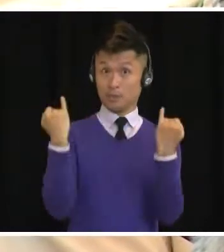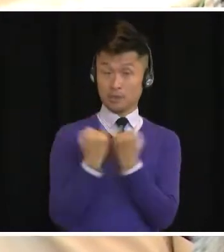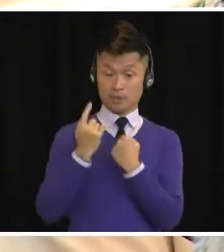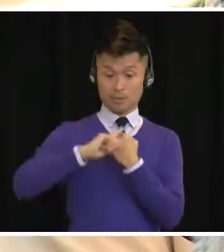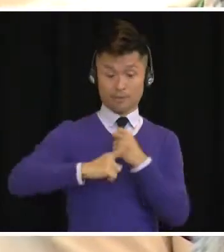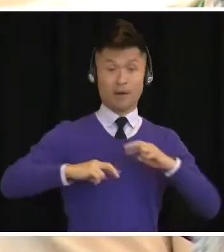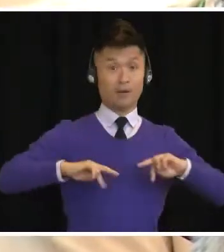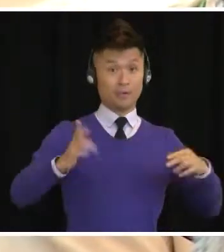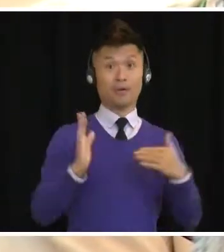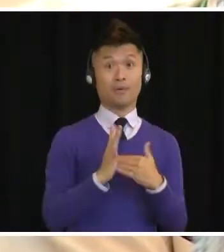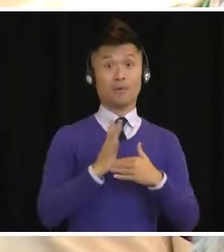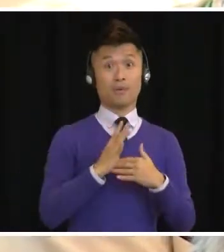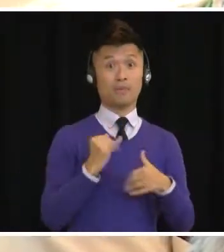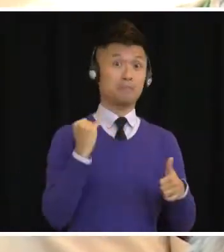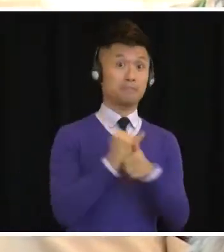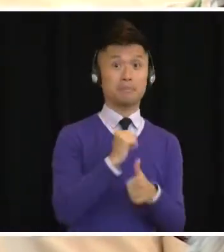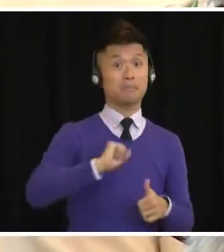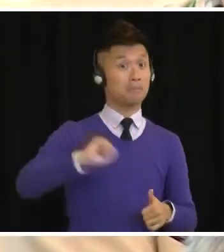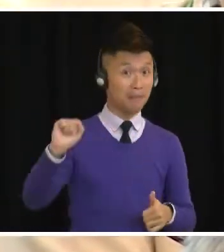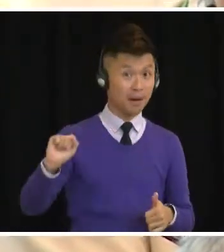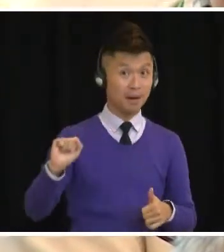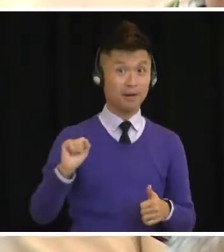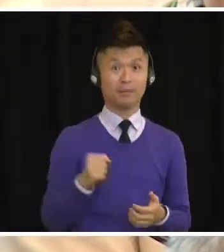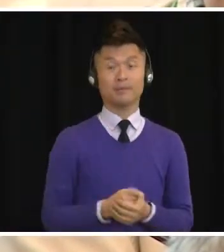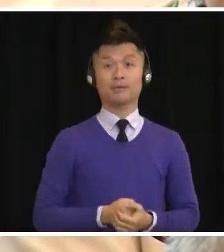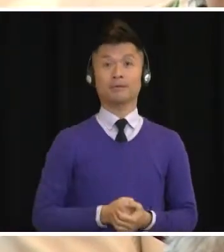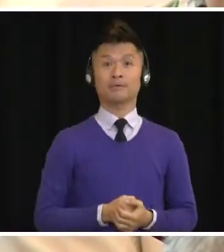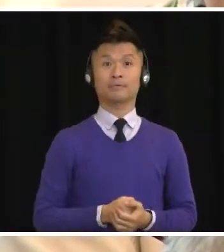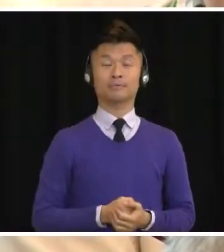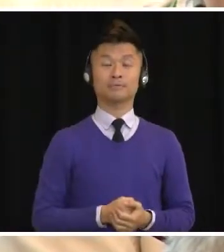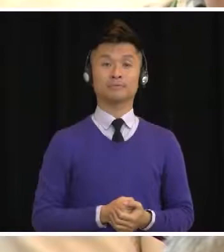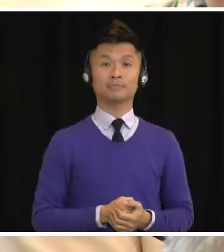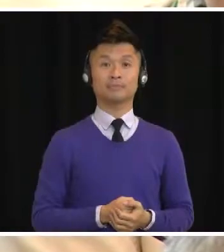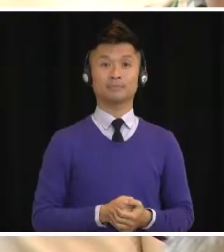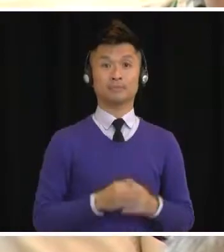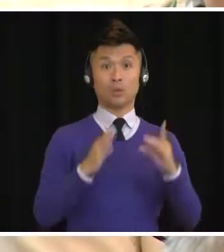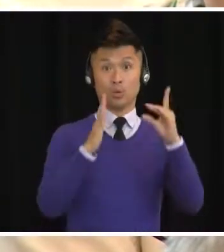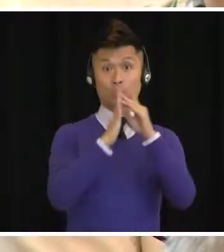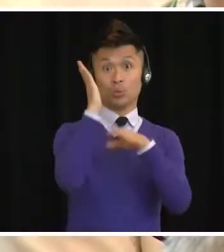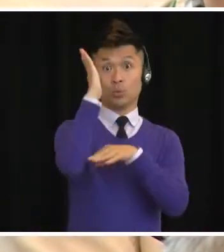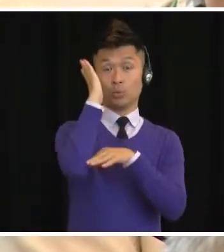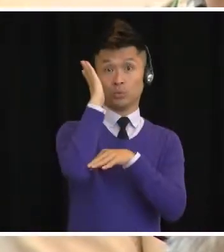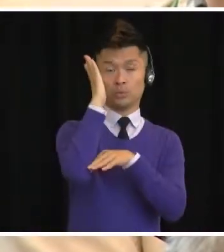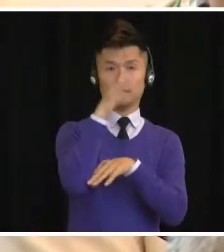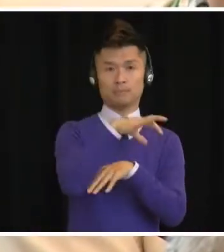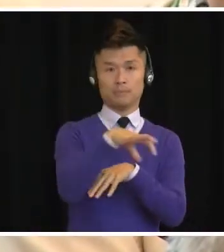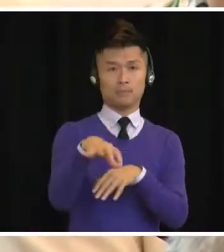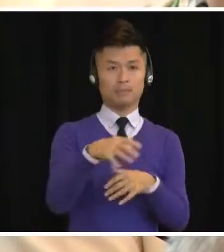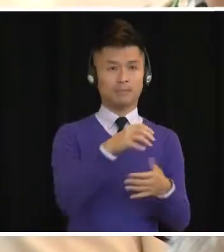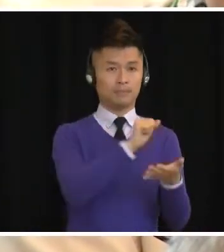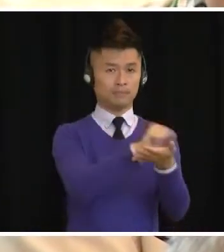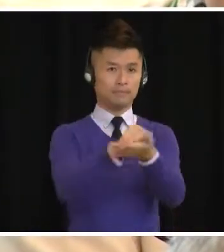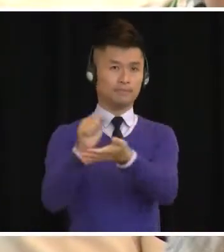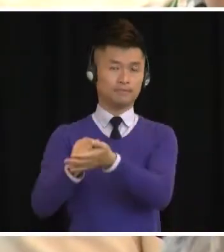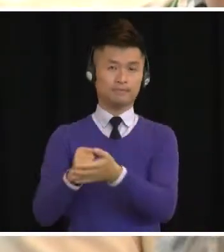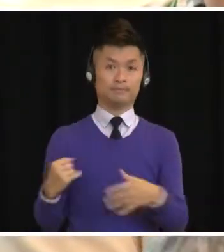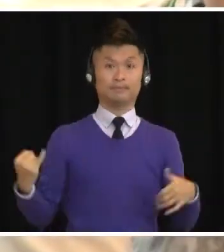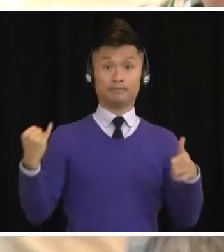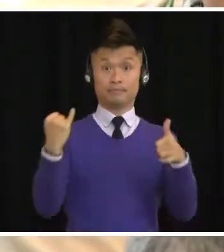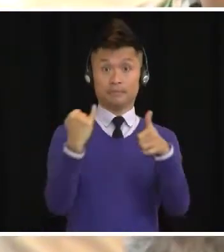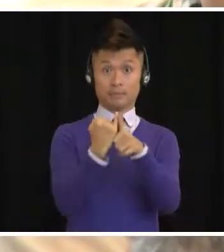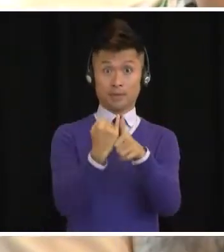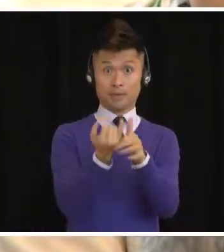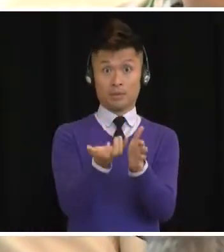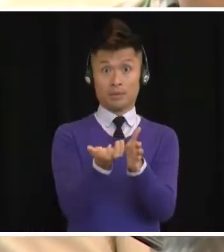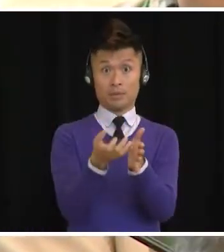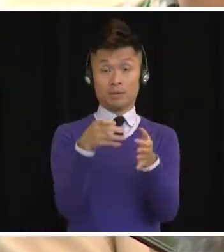16-year-old girls could get married. But if we change the age of marriage, then young girls have to